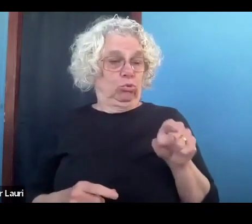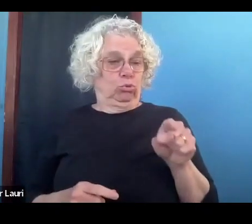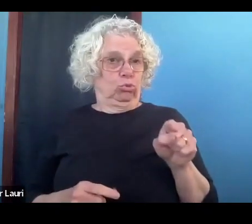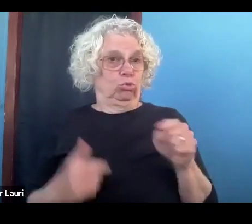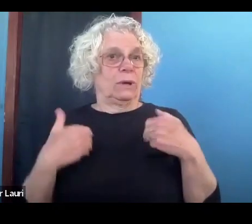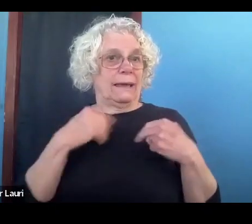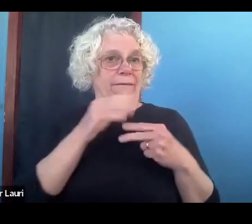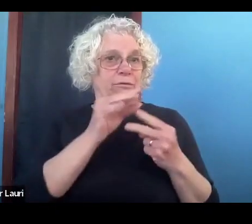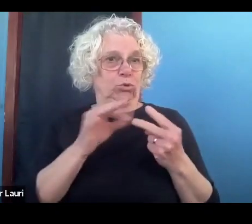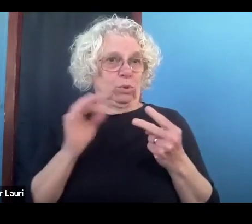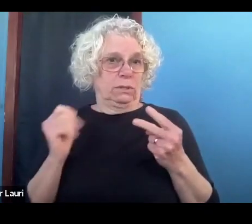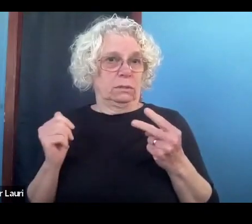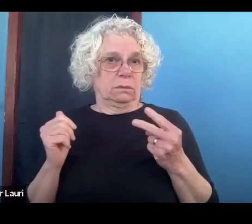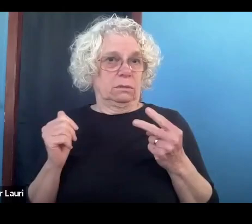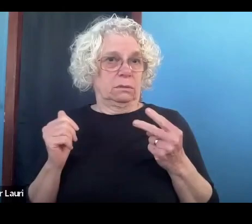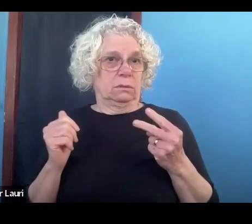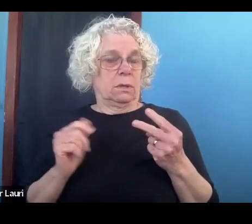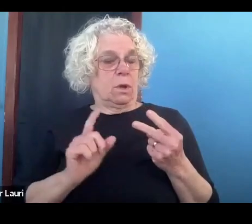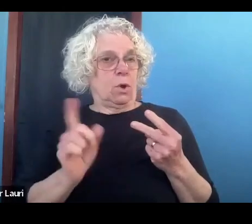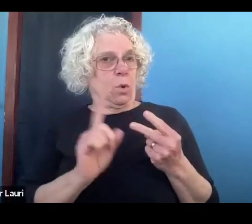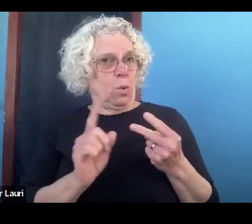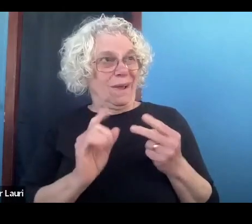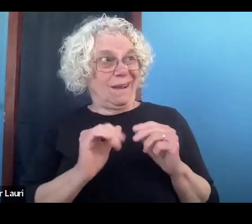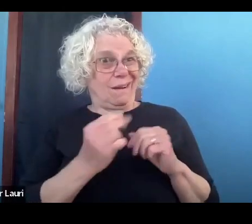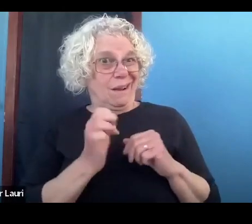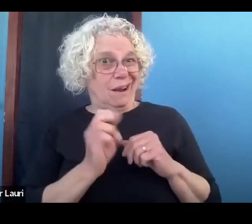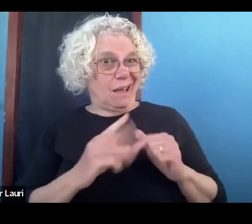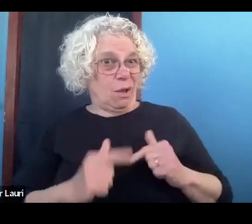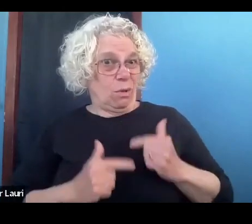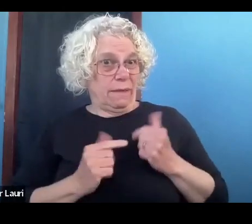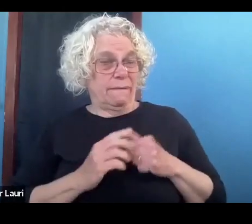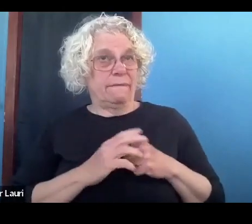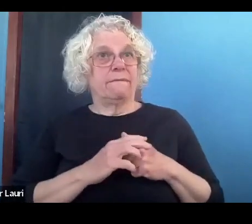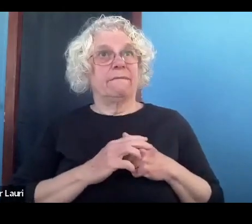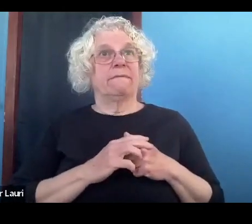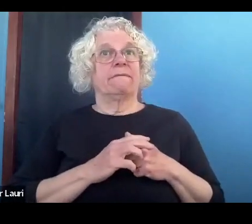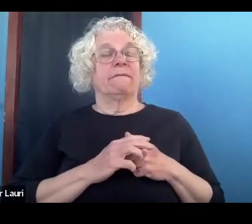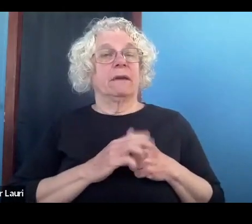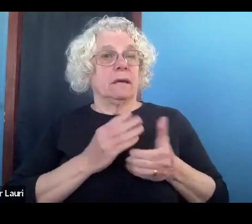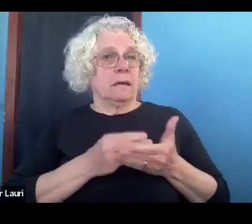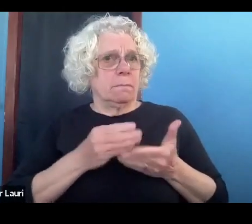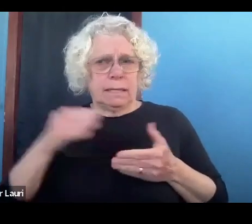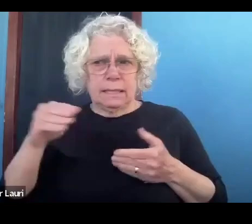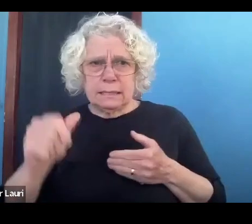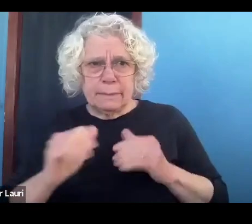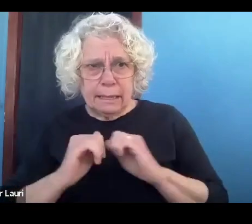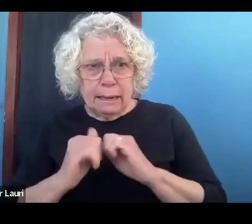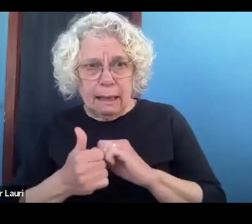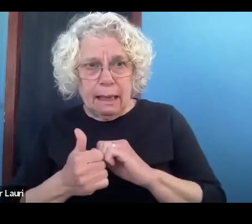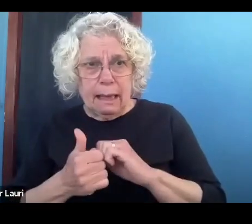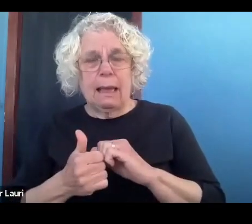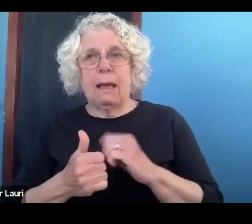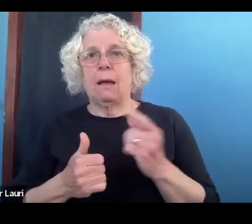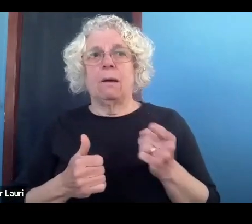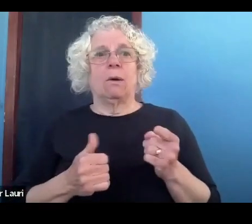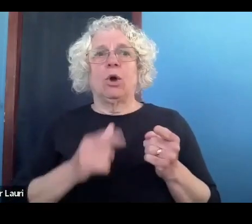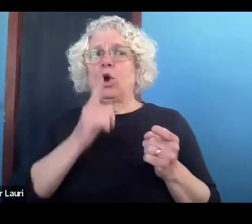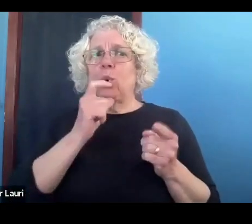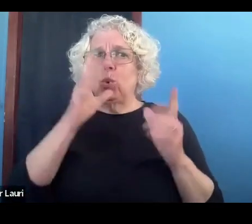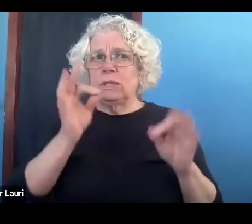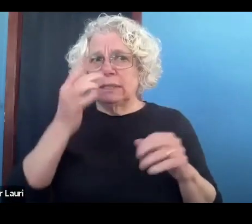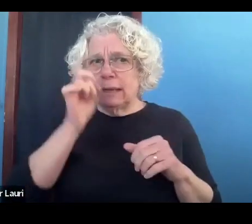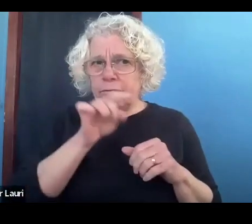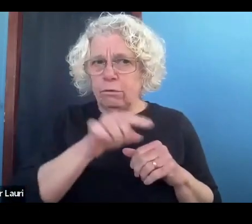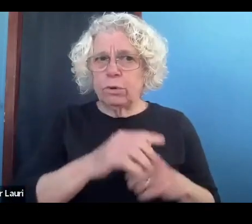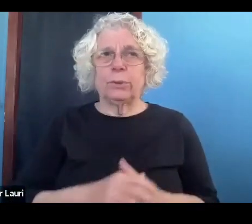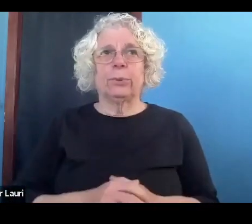choose where and how you want to live, how your money will be spent, who will make those decisions